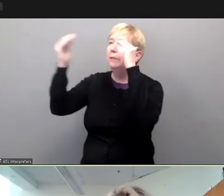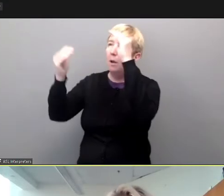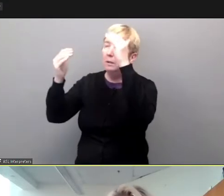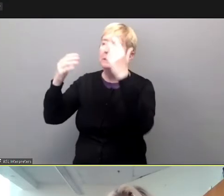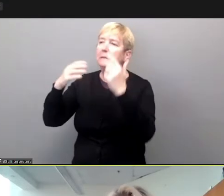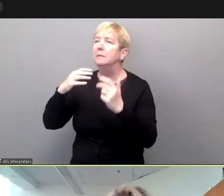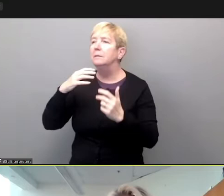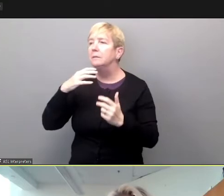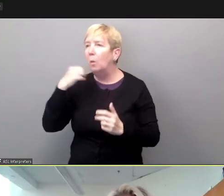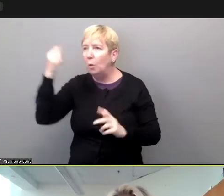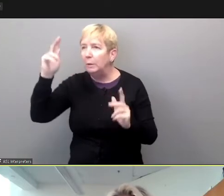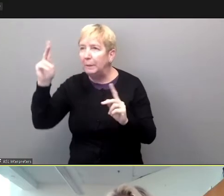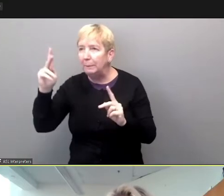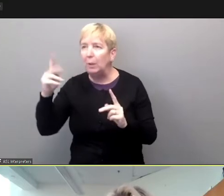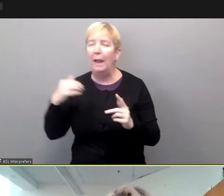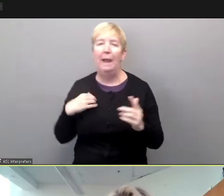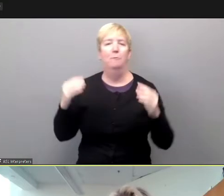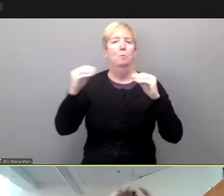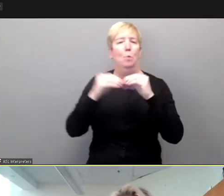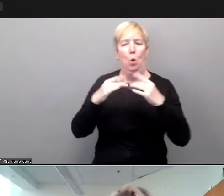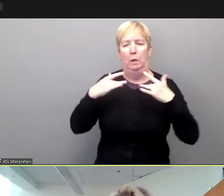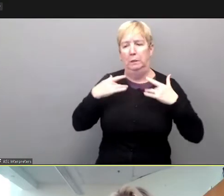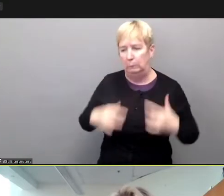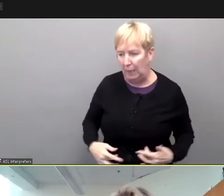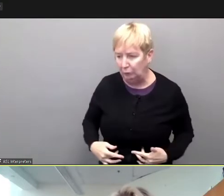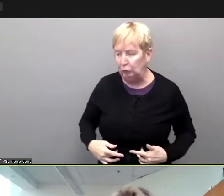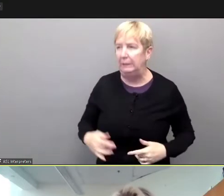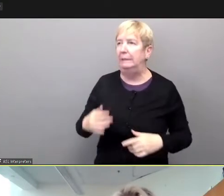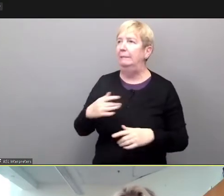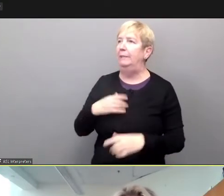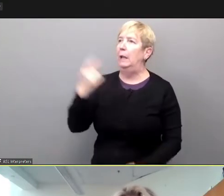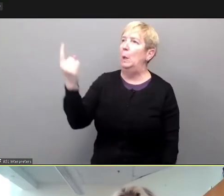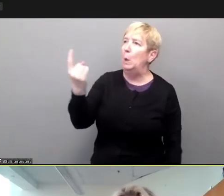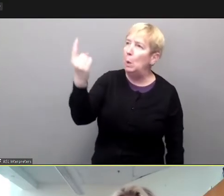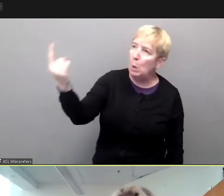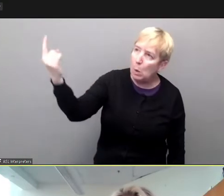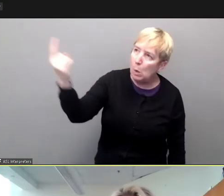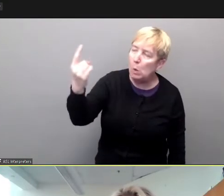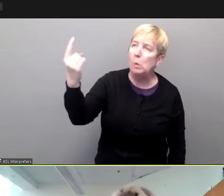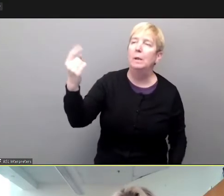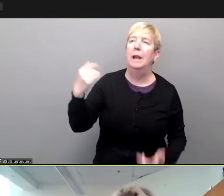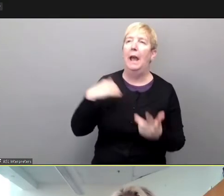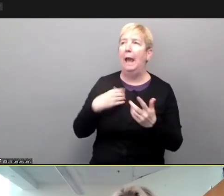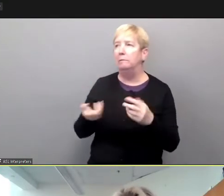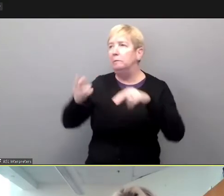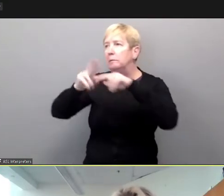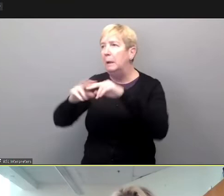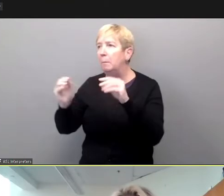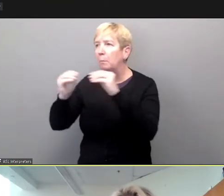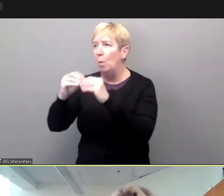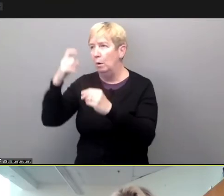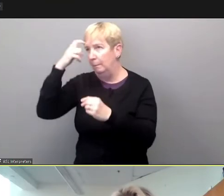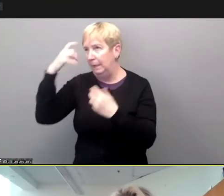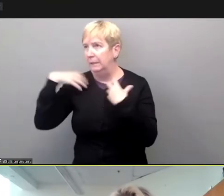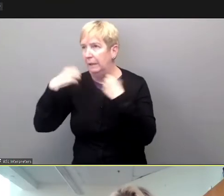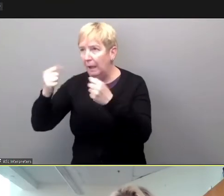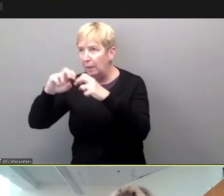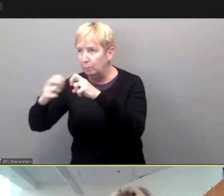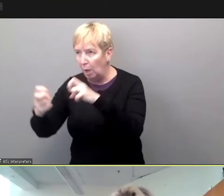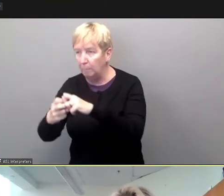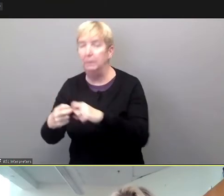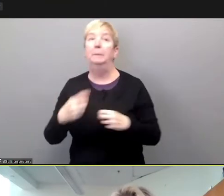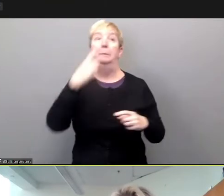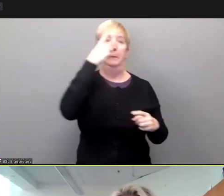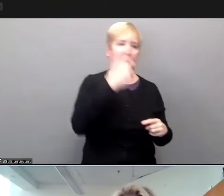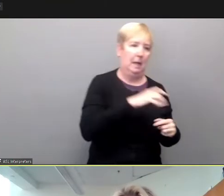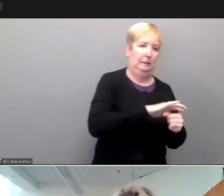from depression, isolation, and some mental health issues as well, just because of the pandemic